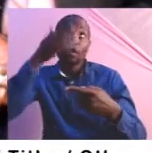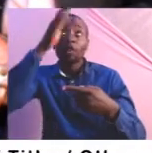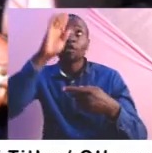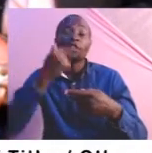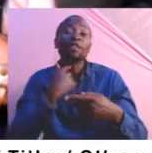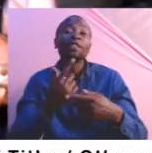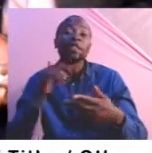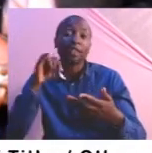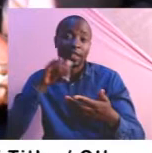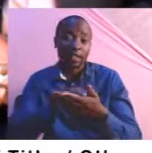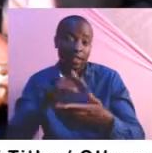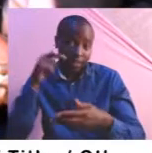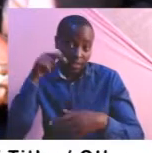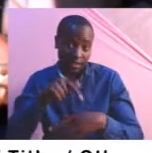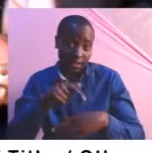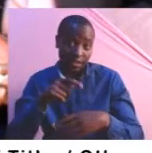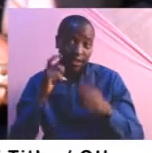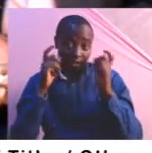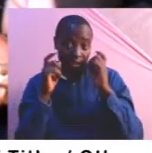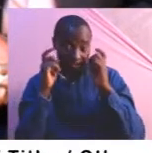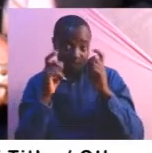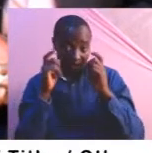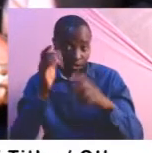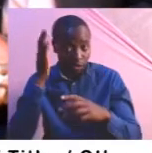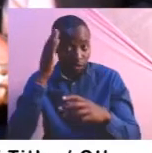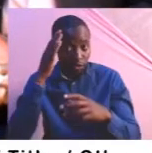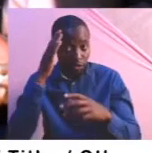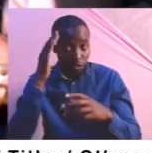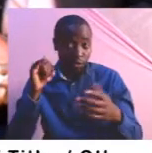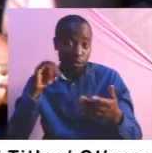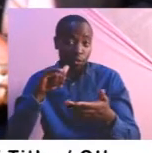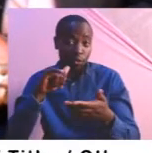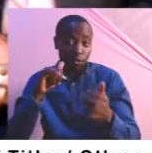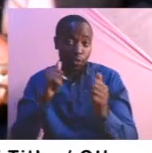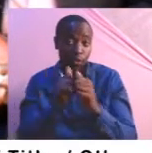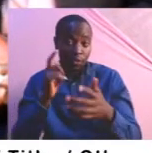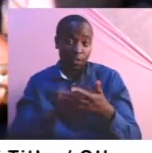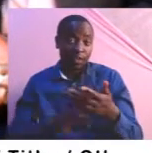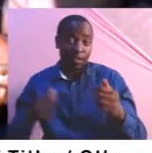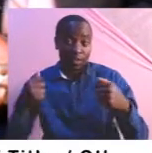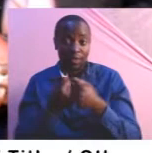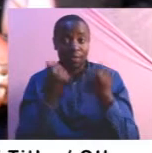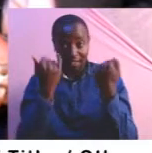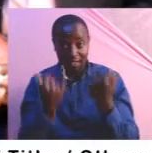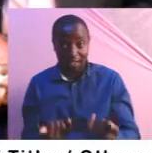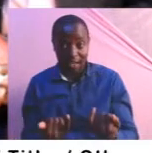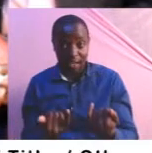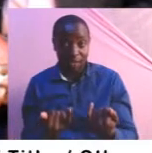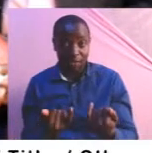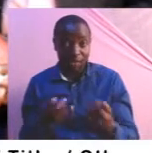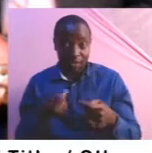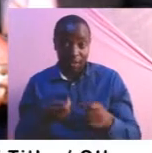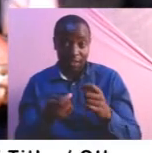that this is a sin, and you know, with modernity, my brother and my sister, we have tried to